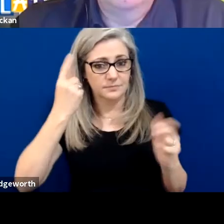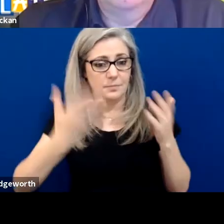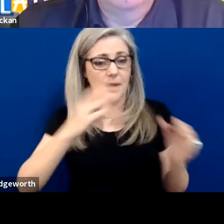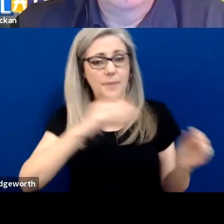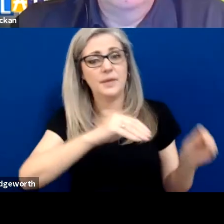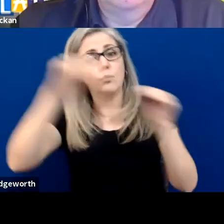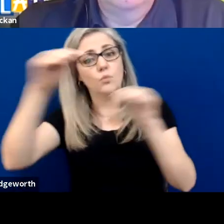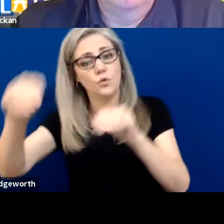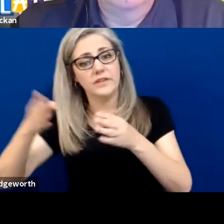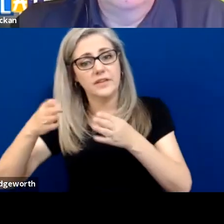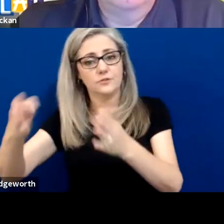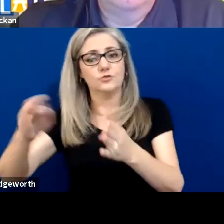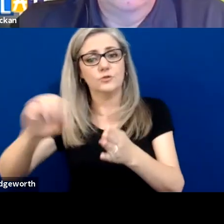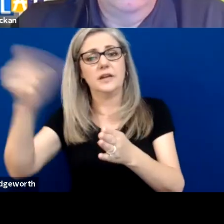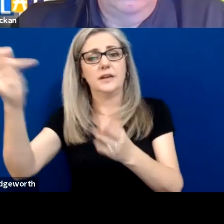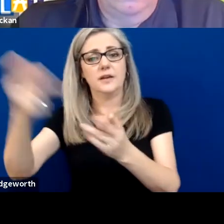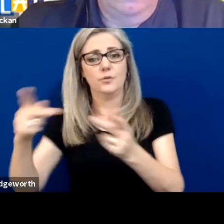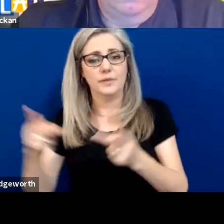in the future.